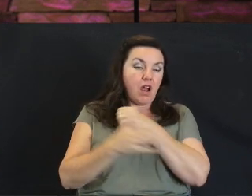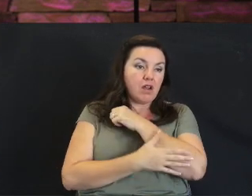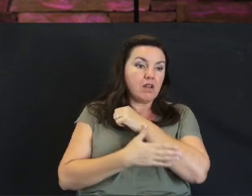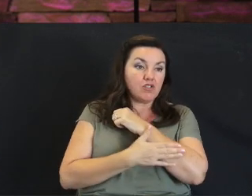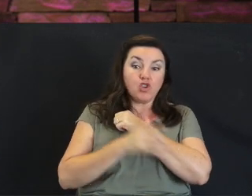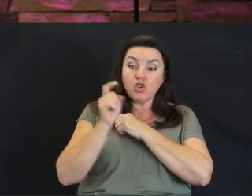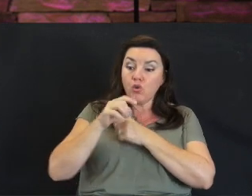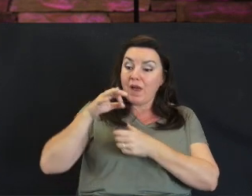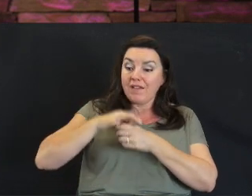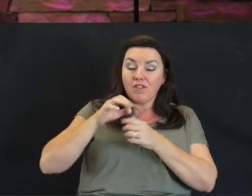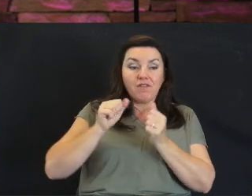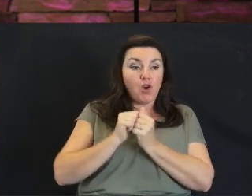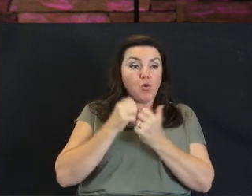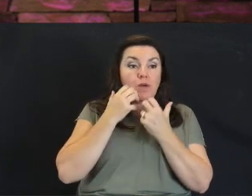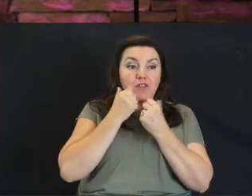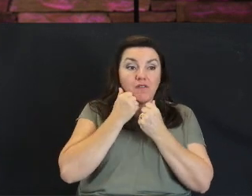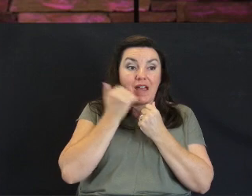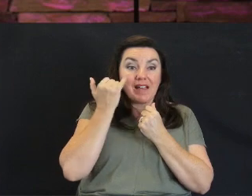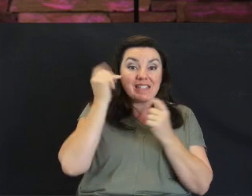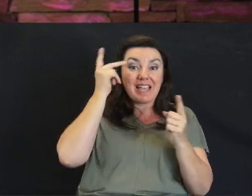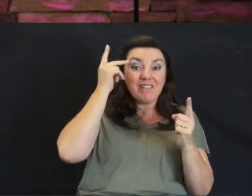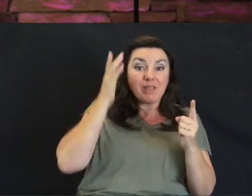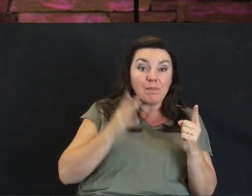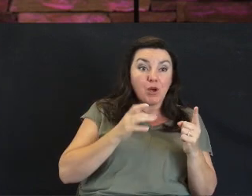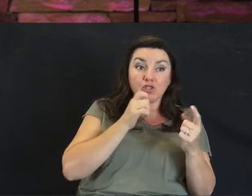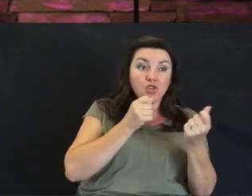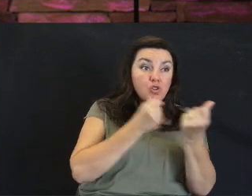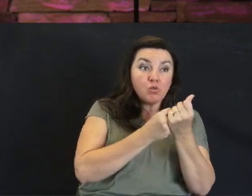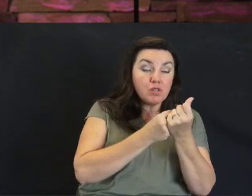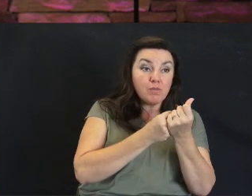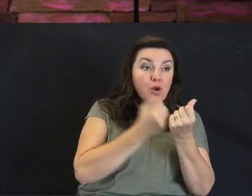If the politicians You are supporting Are supporting